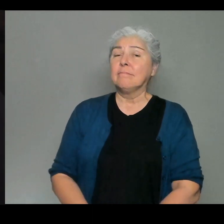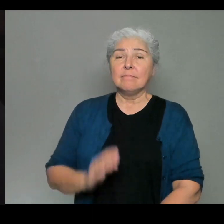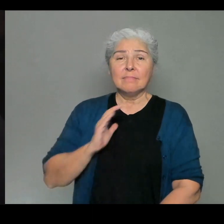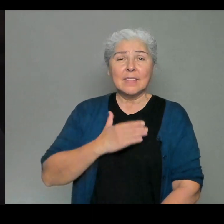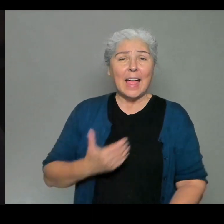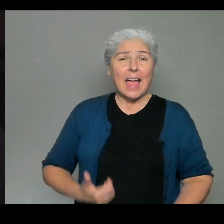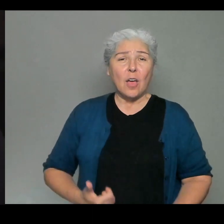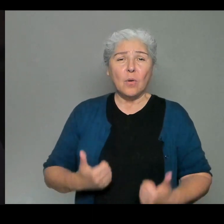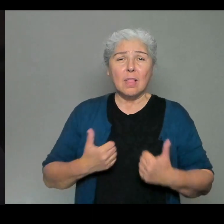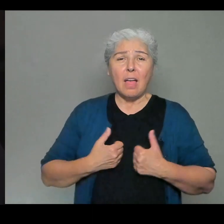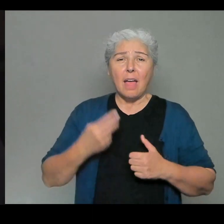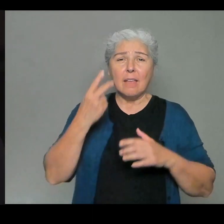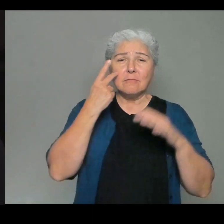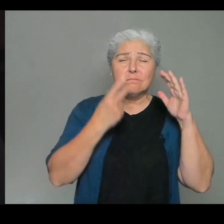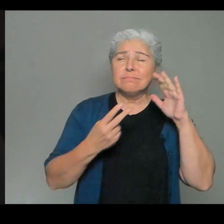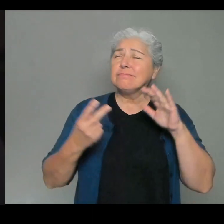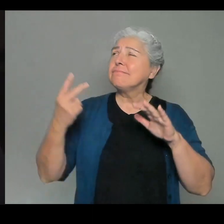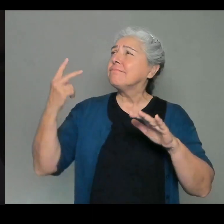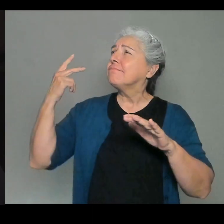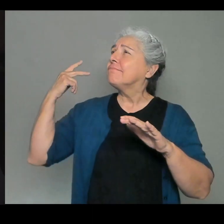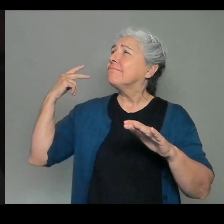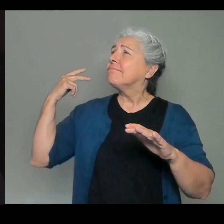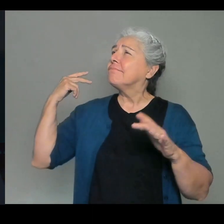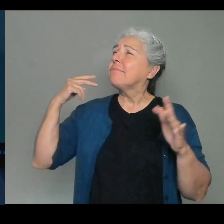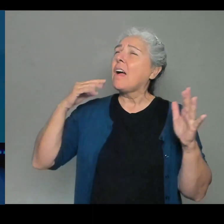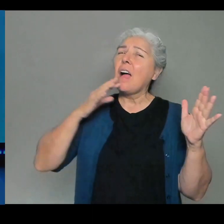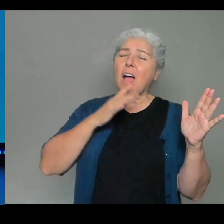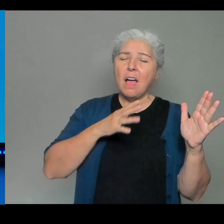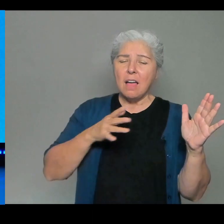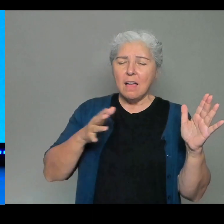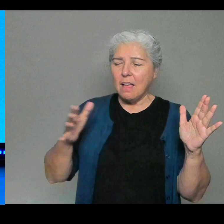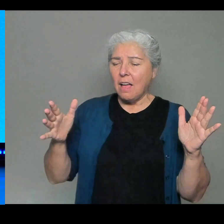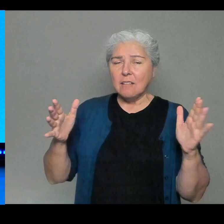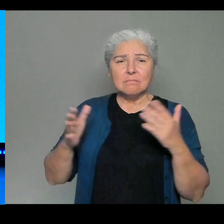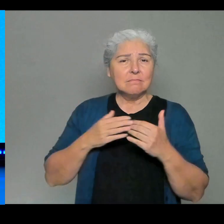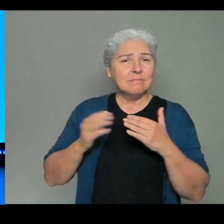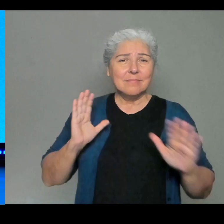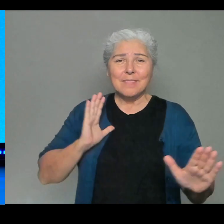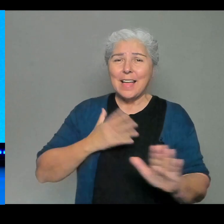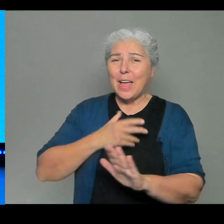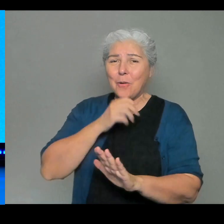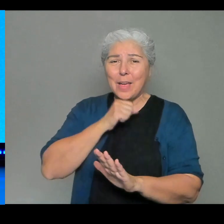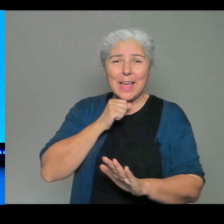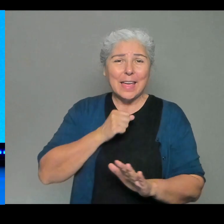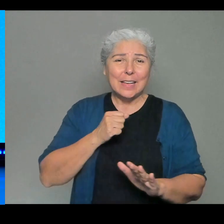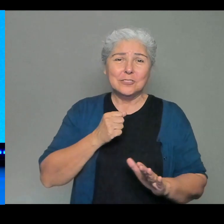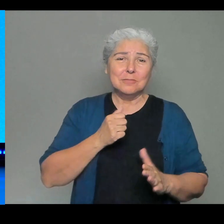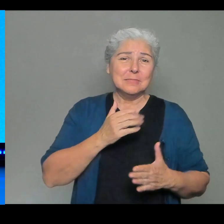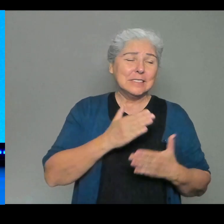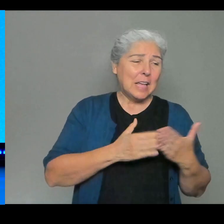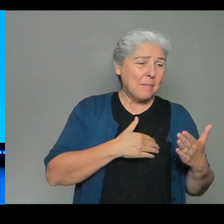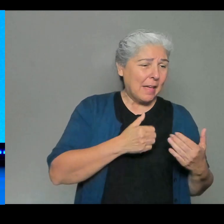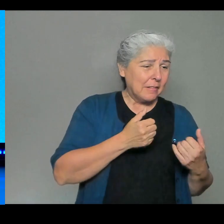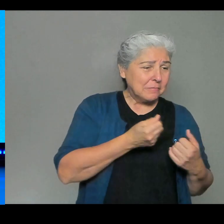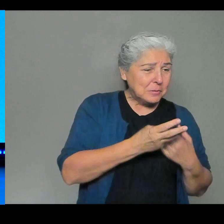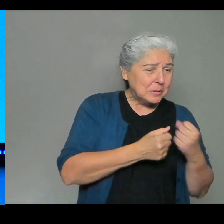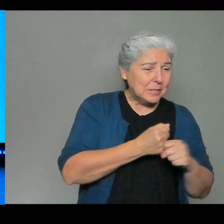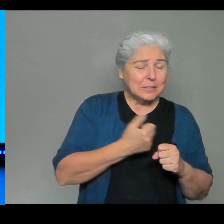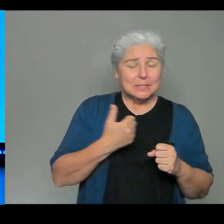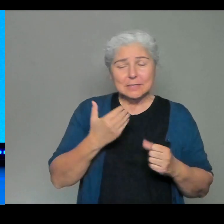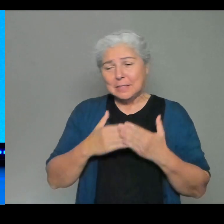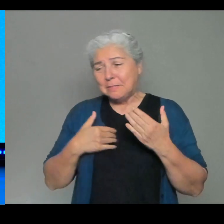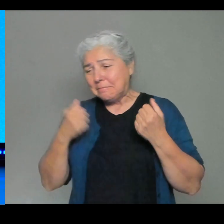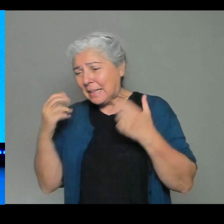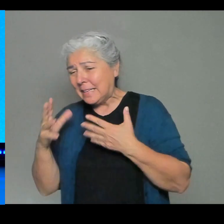as we look back on our life, for however old we all are, we all have different number of years behind